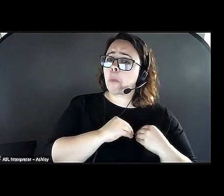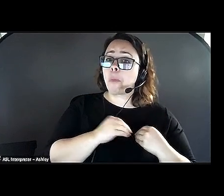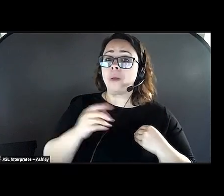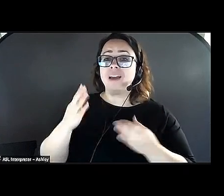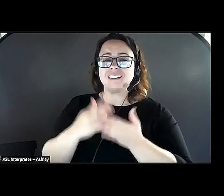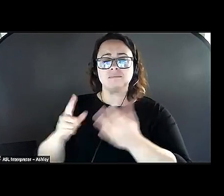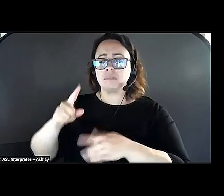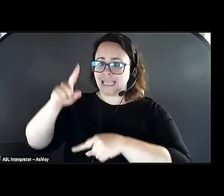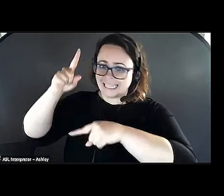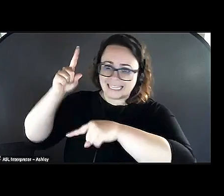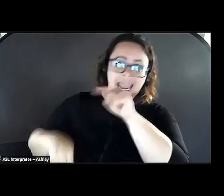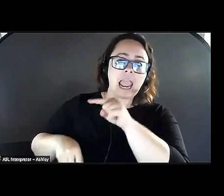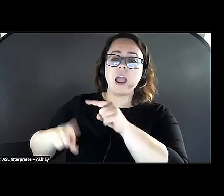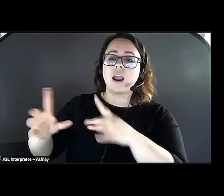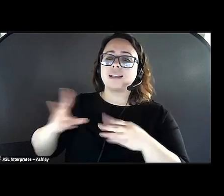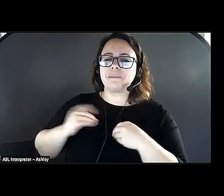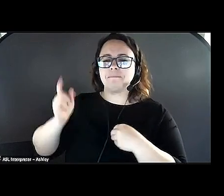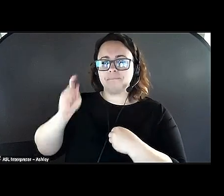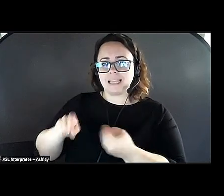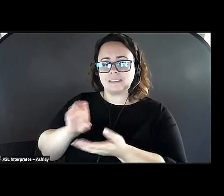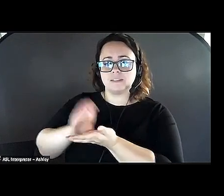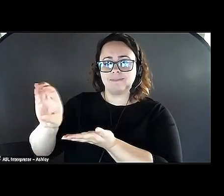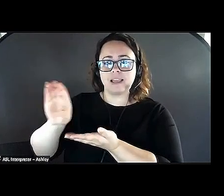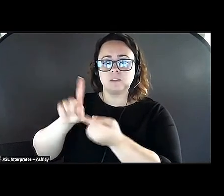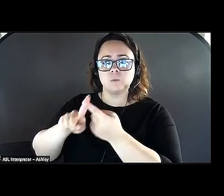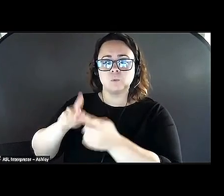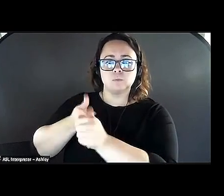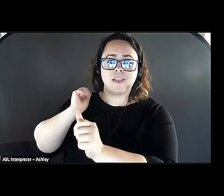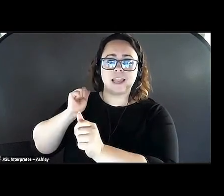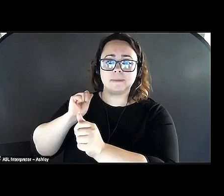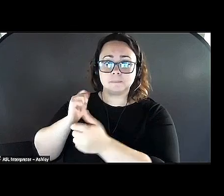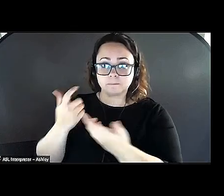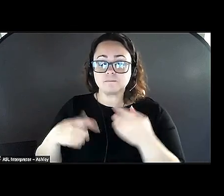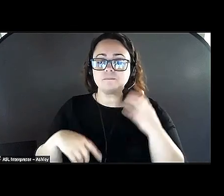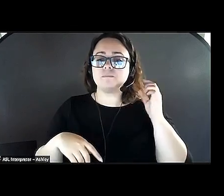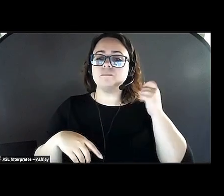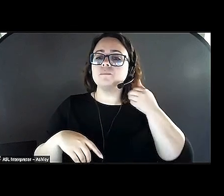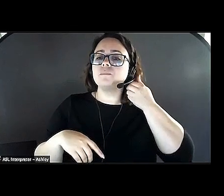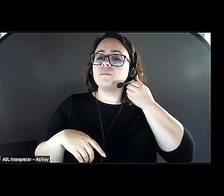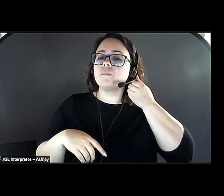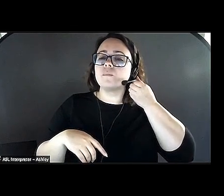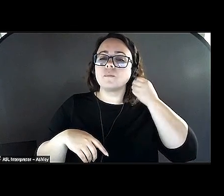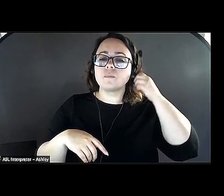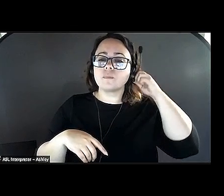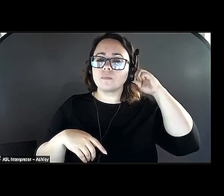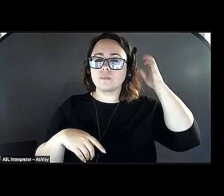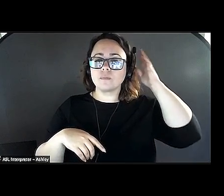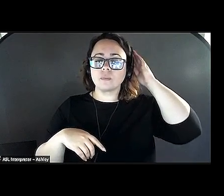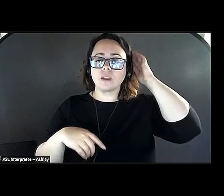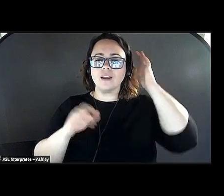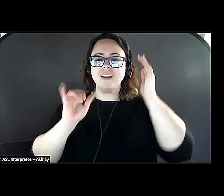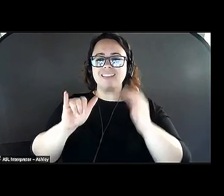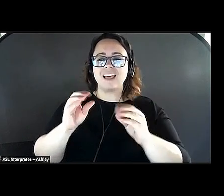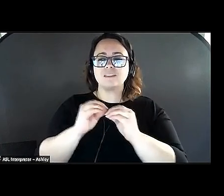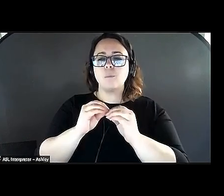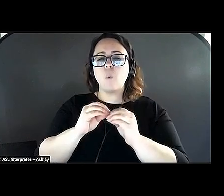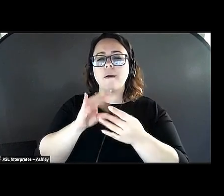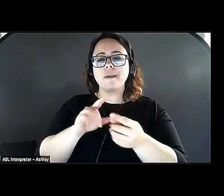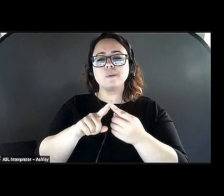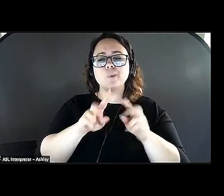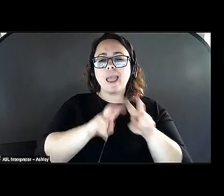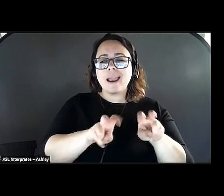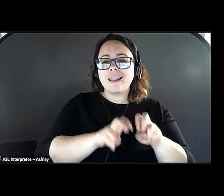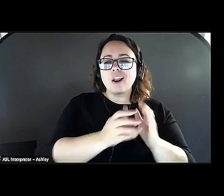absolutely cannot, and we have to make investment. I think that is the analytical skill and business mindset,